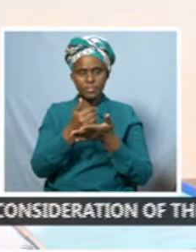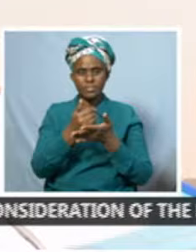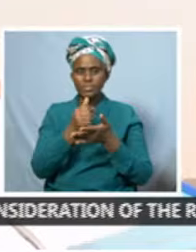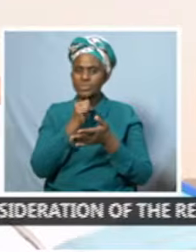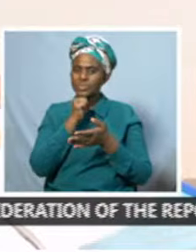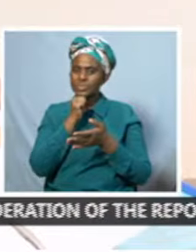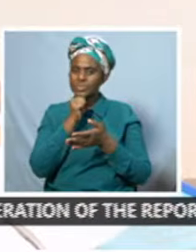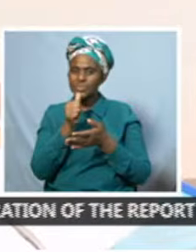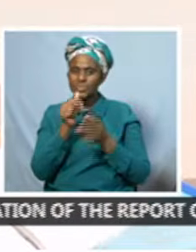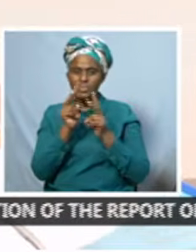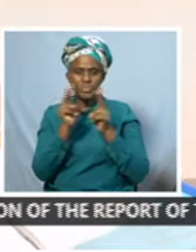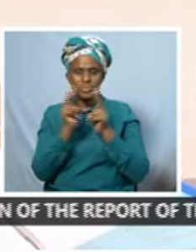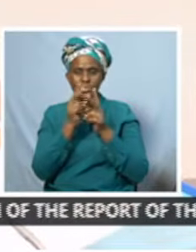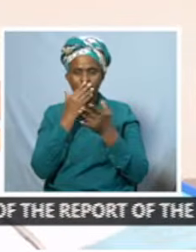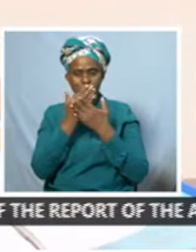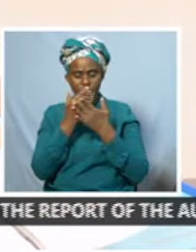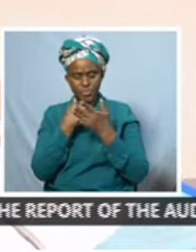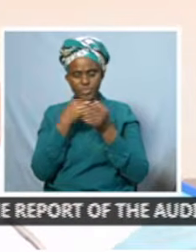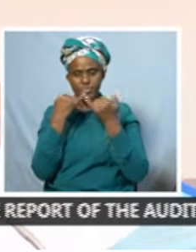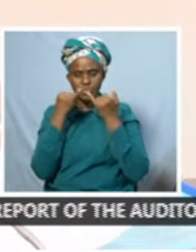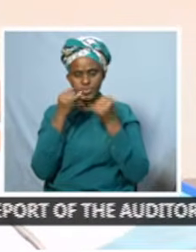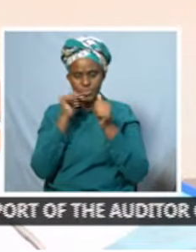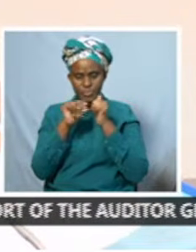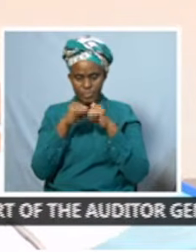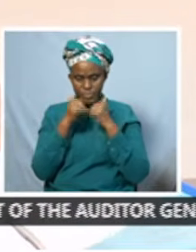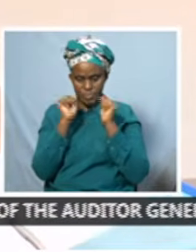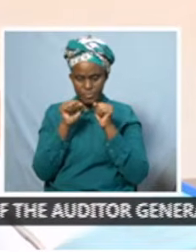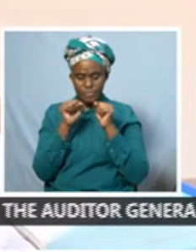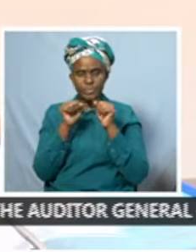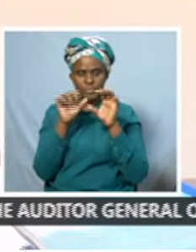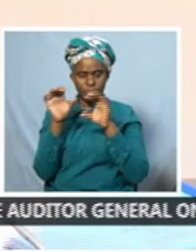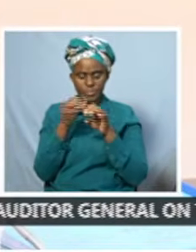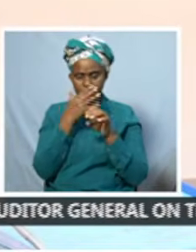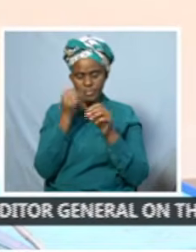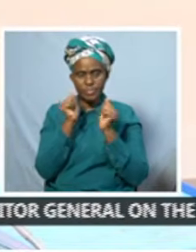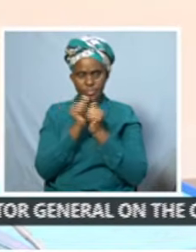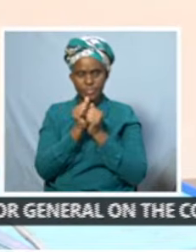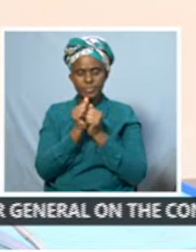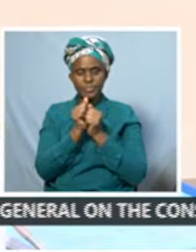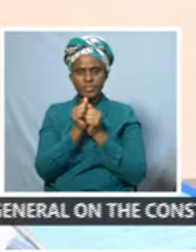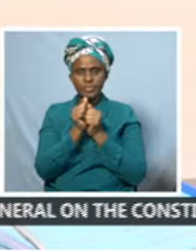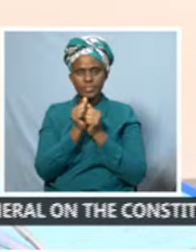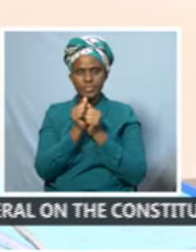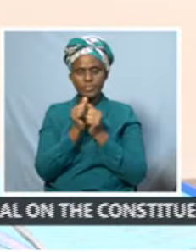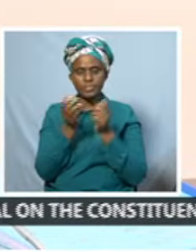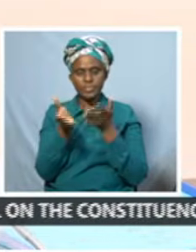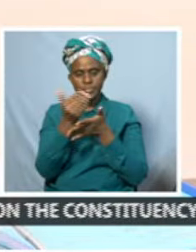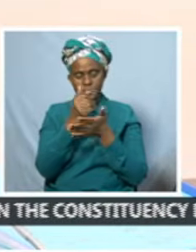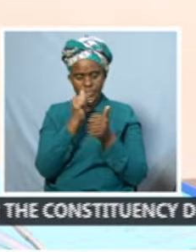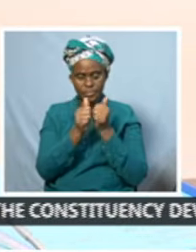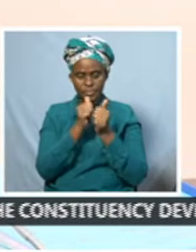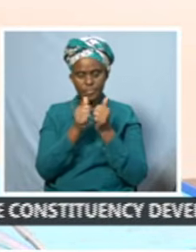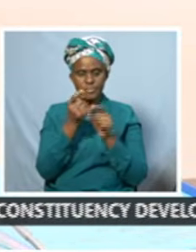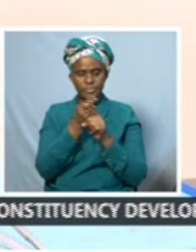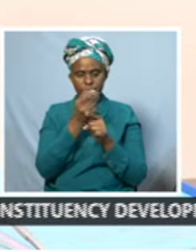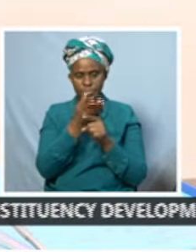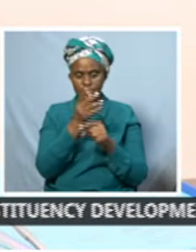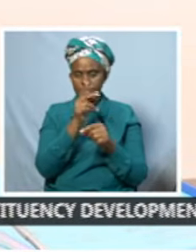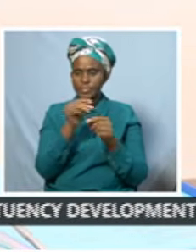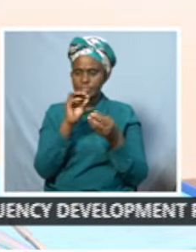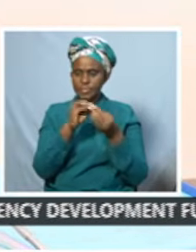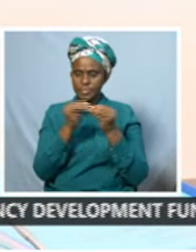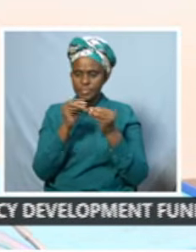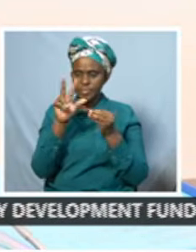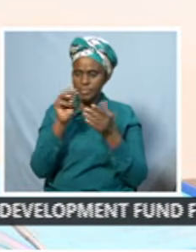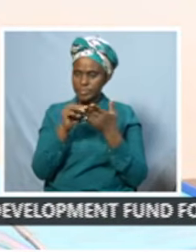not very good, I must indicate, because we can do better in terms of recovery, because out of approximately